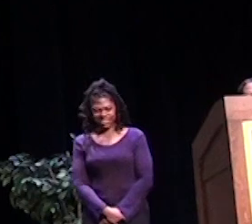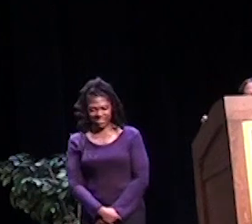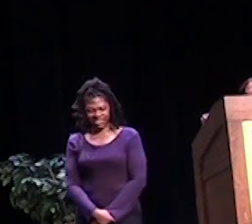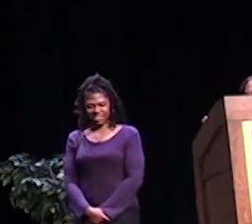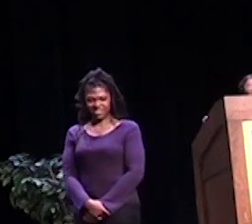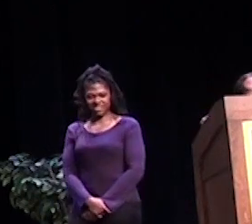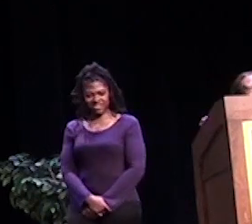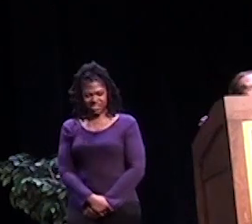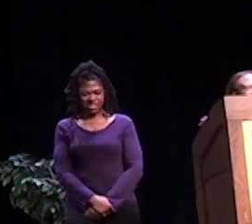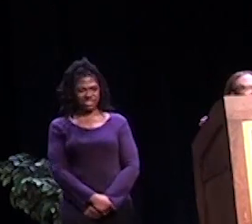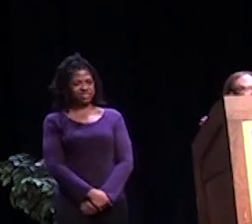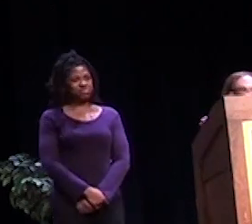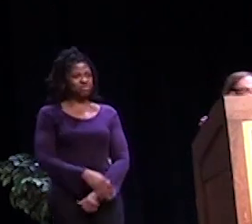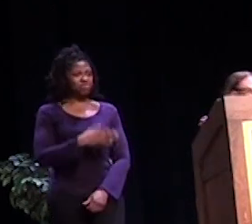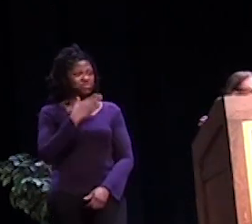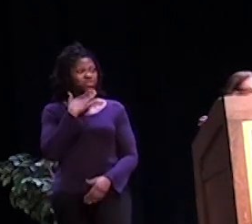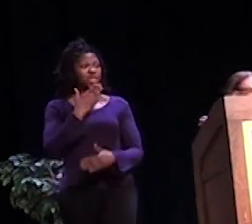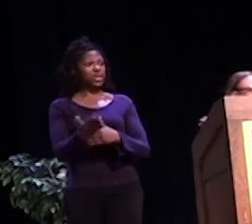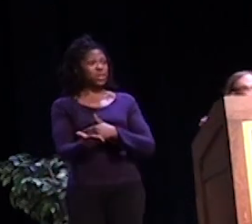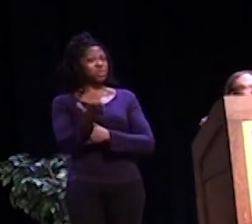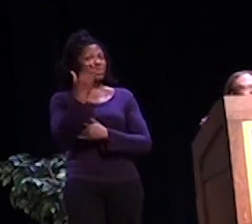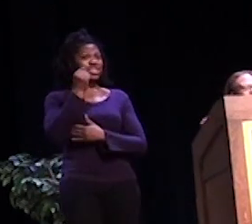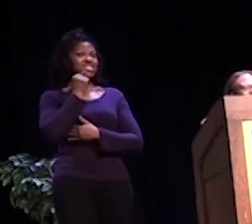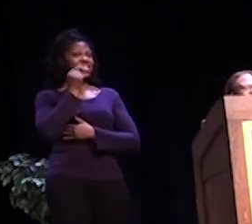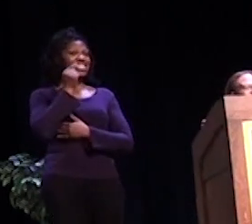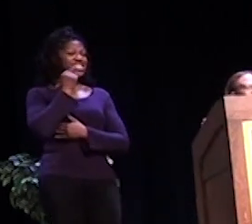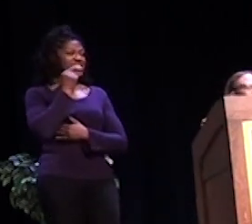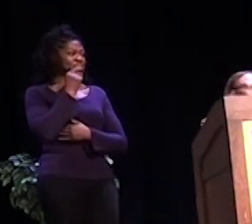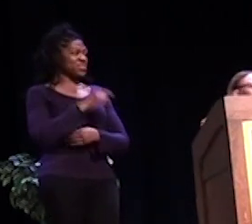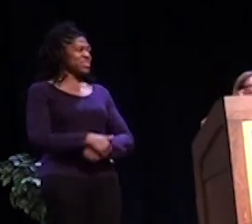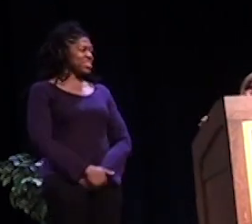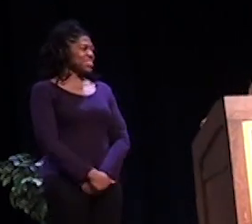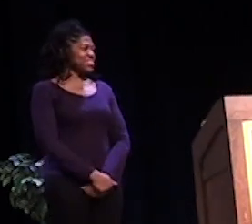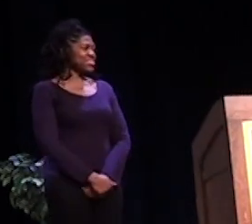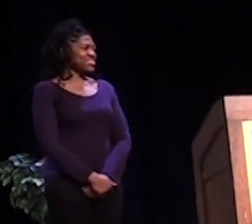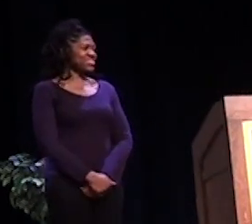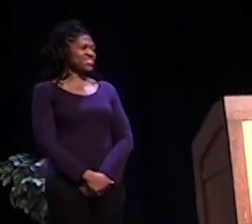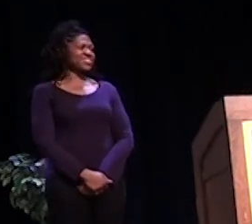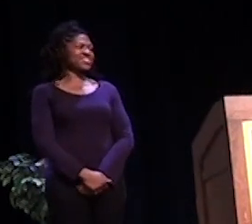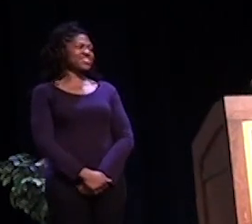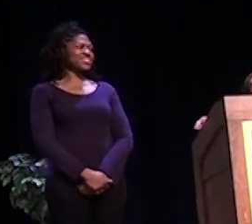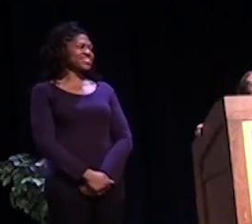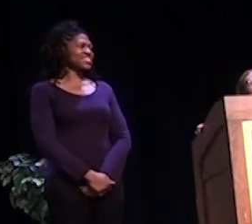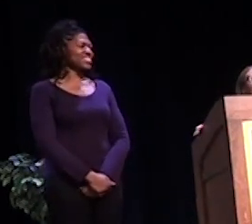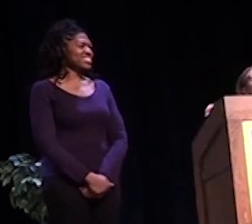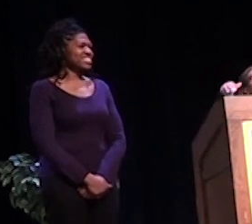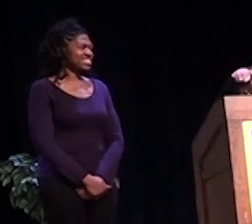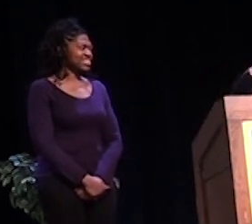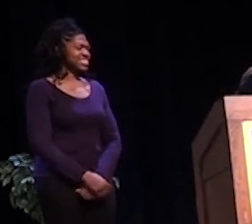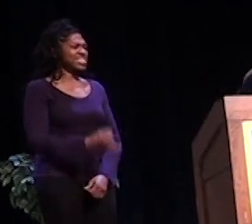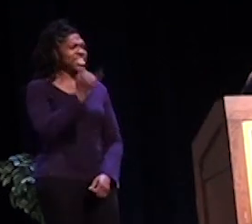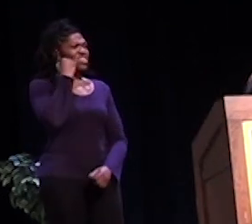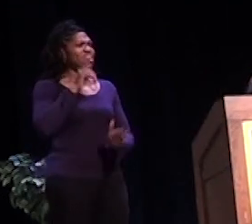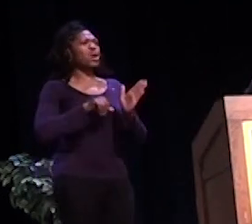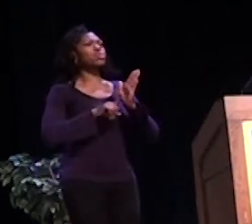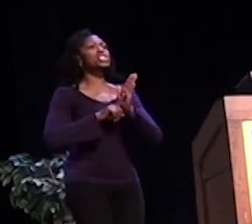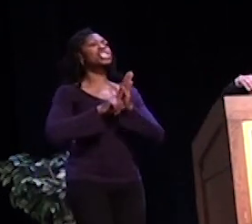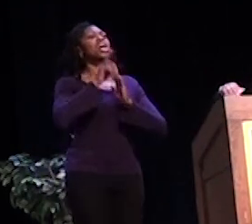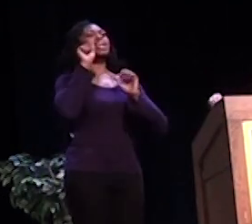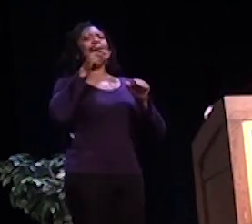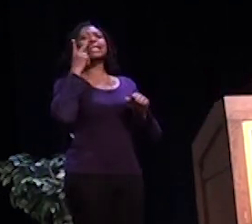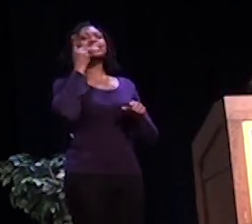Wow. Good morning, San Antonio. Good morning to you. morning. If I was a little bit taller, I could see